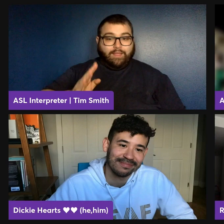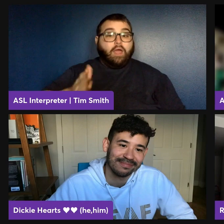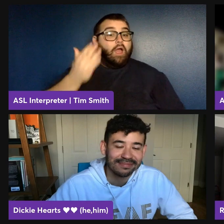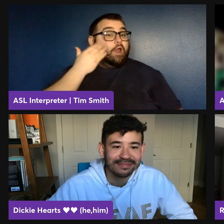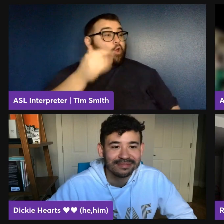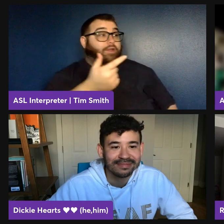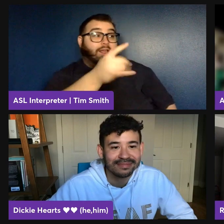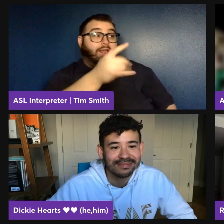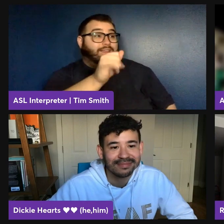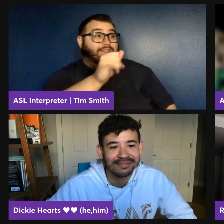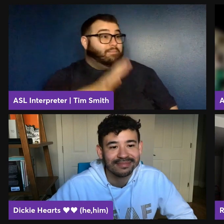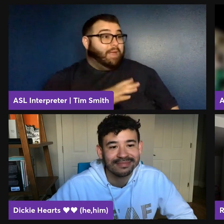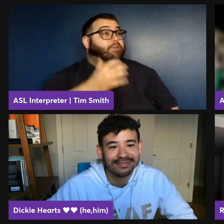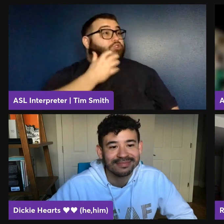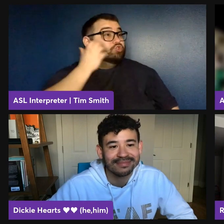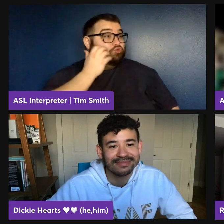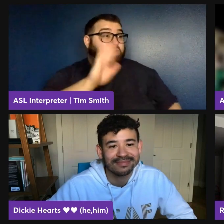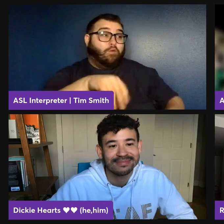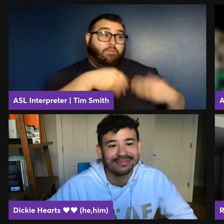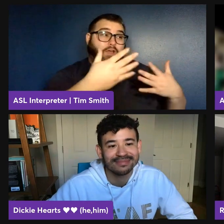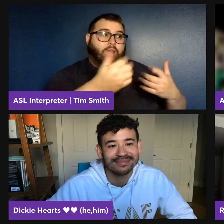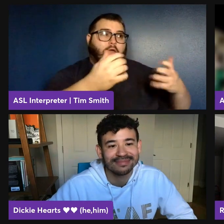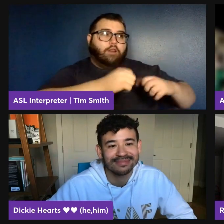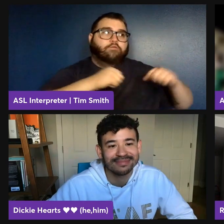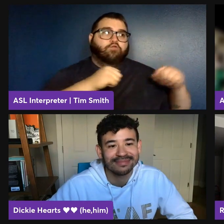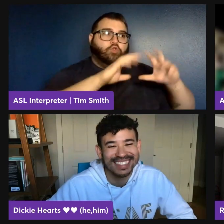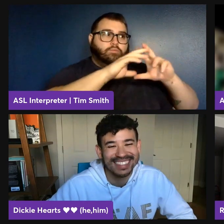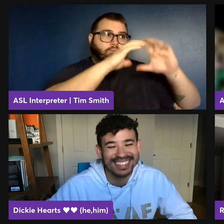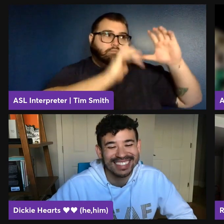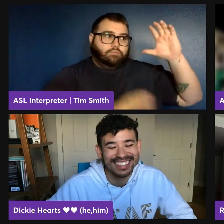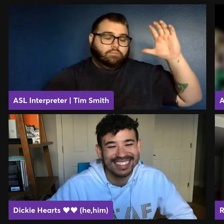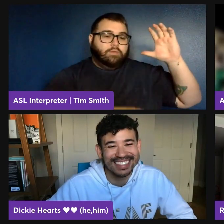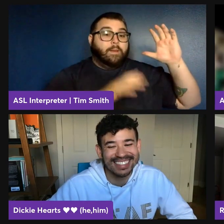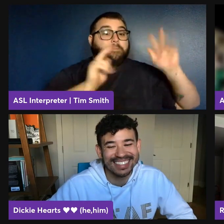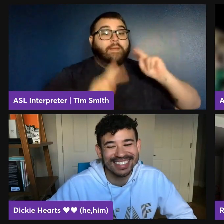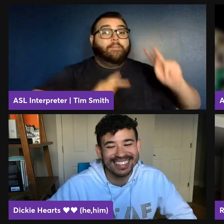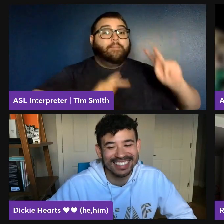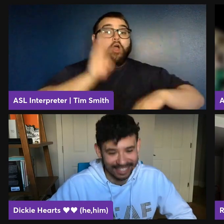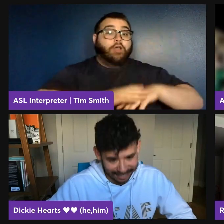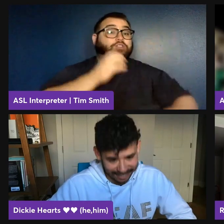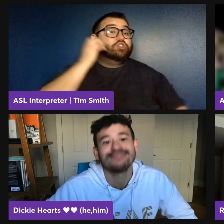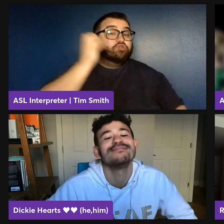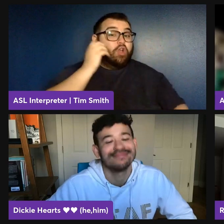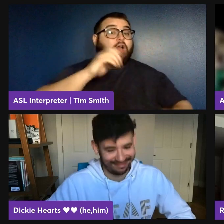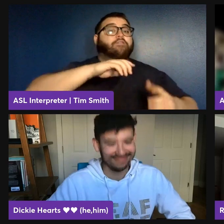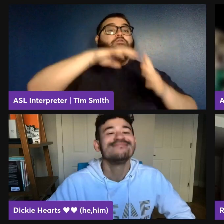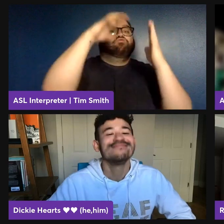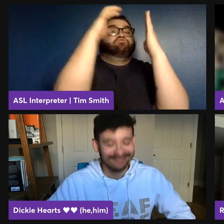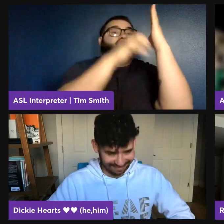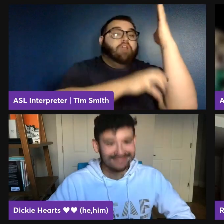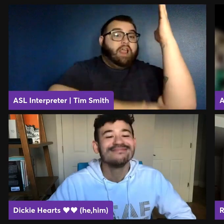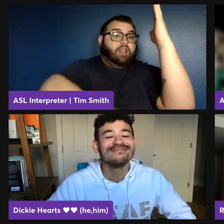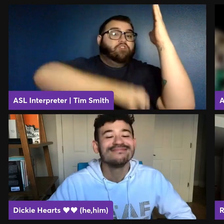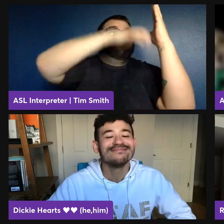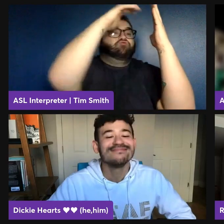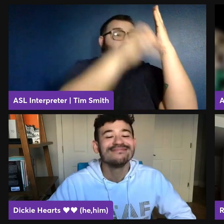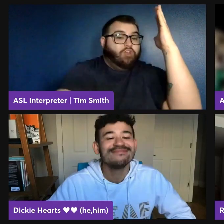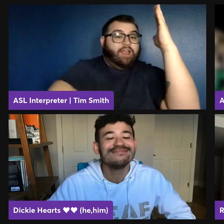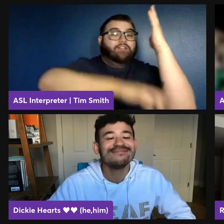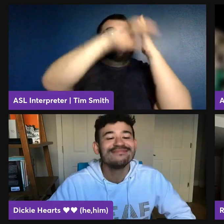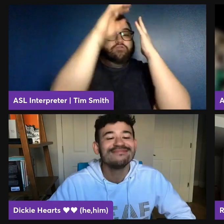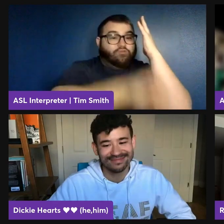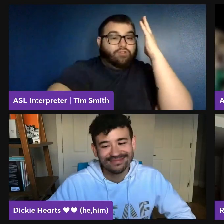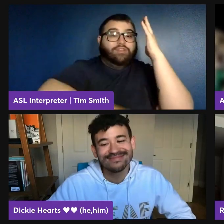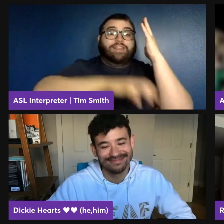Scruff would give you a lot of room. There are some people on Scruff who just write novels and novels and go for pages and pages and pages.